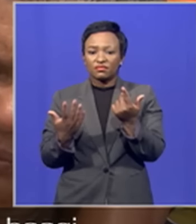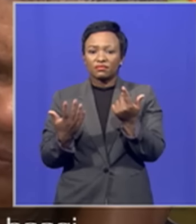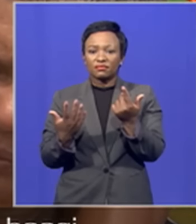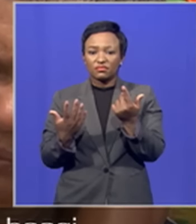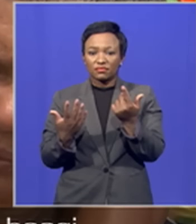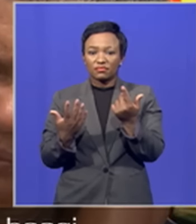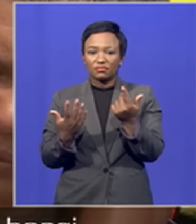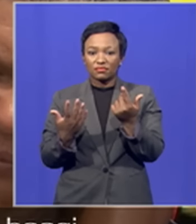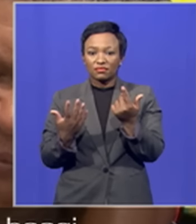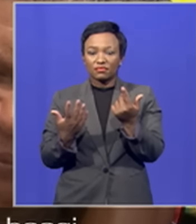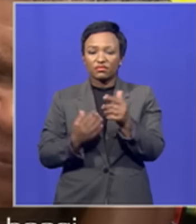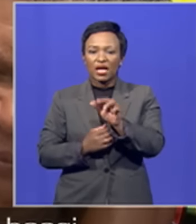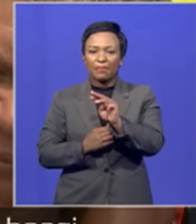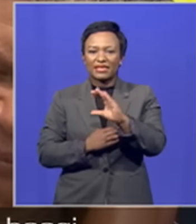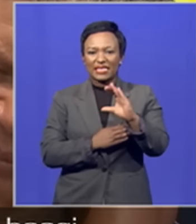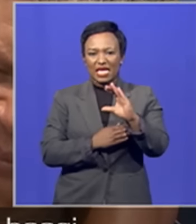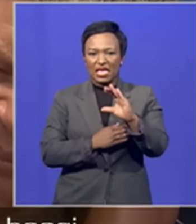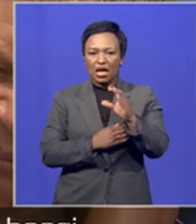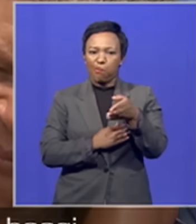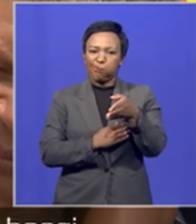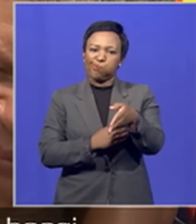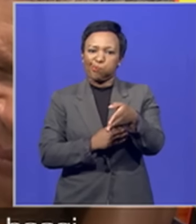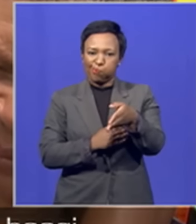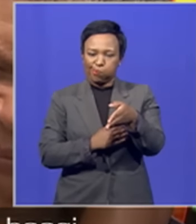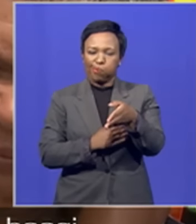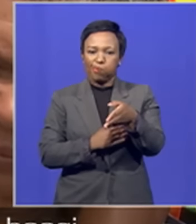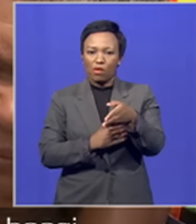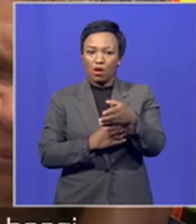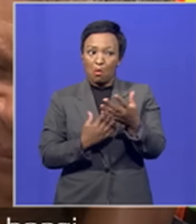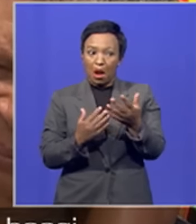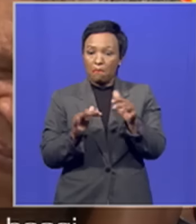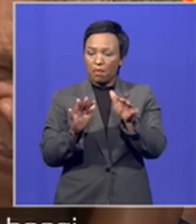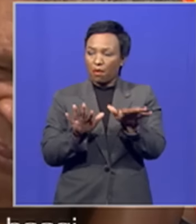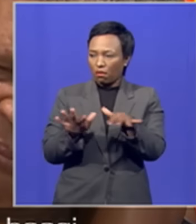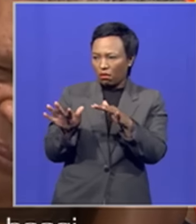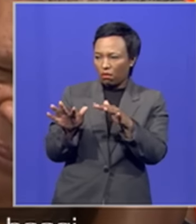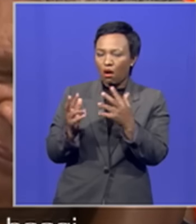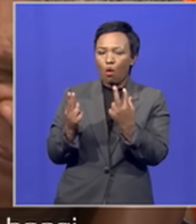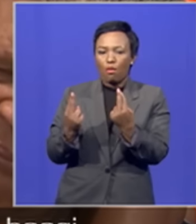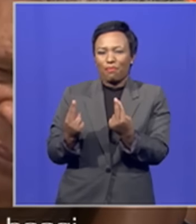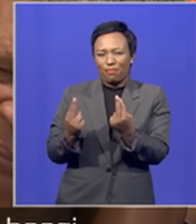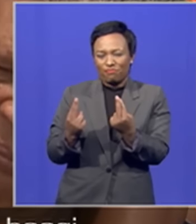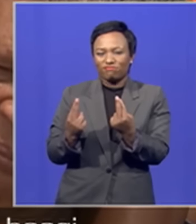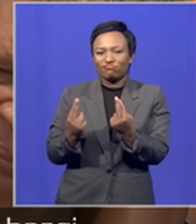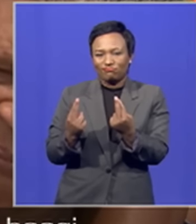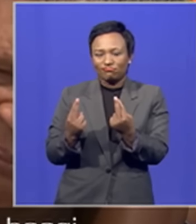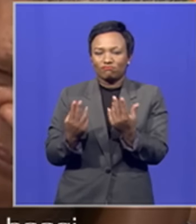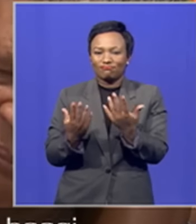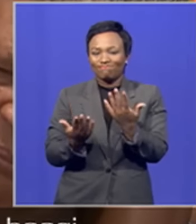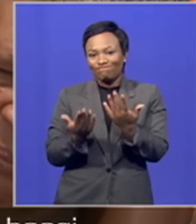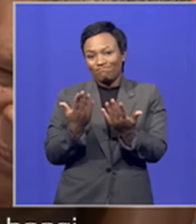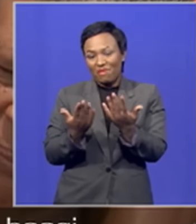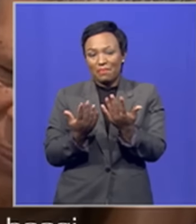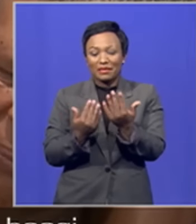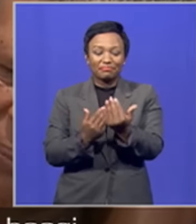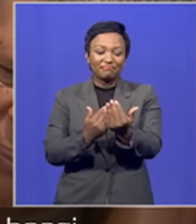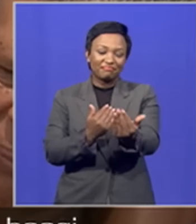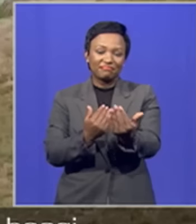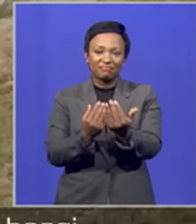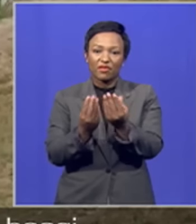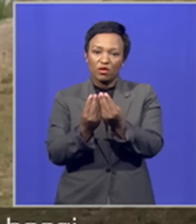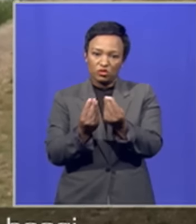with the MEC being present here, he is giving people hope. Probably there will be something done here about